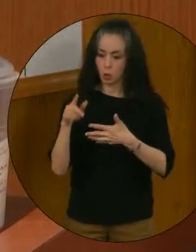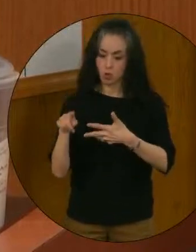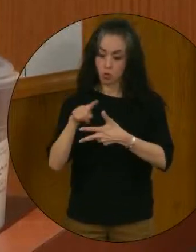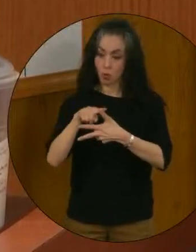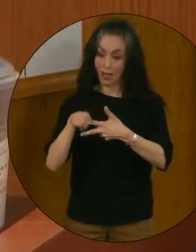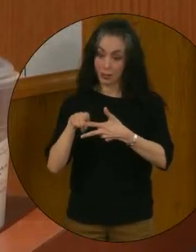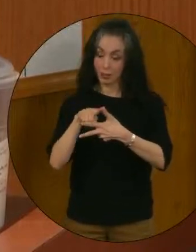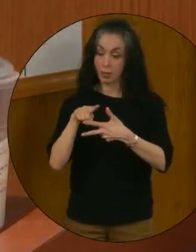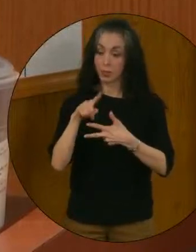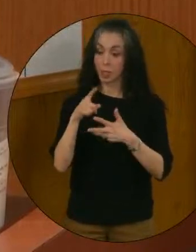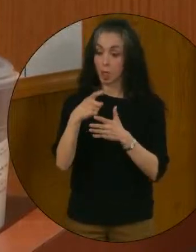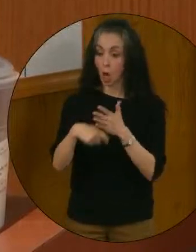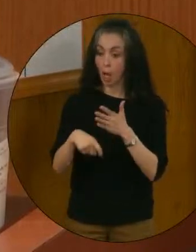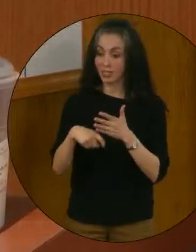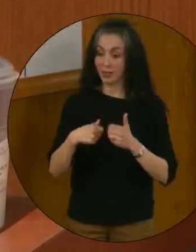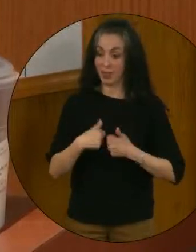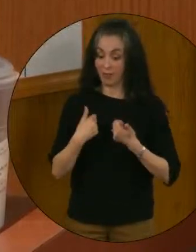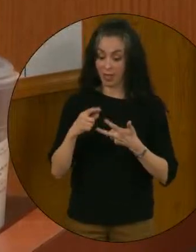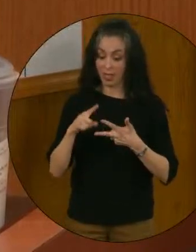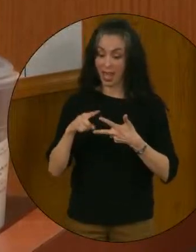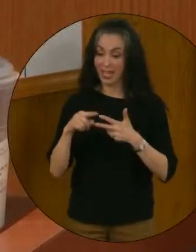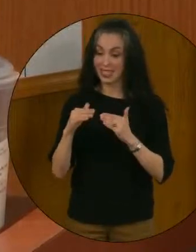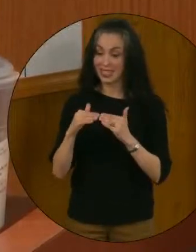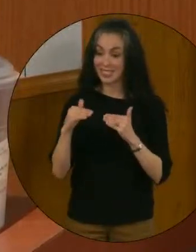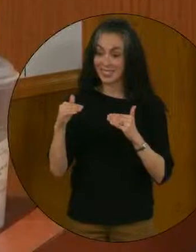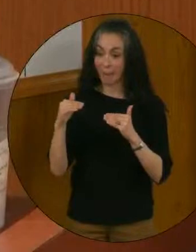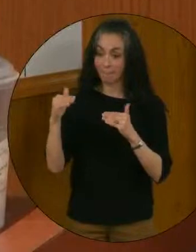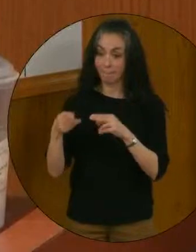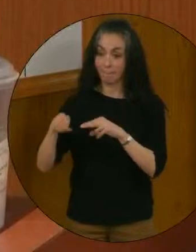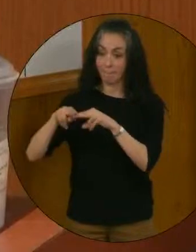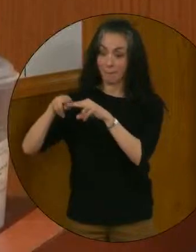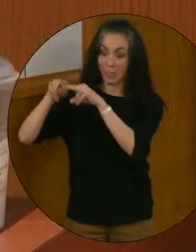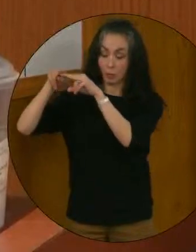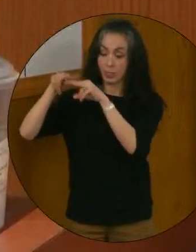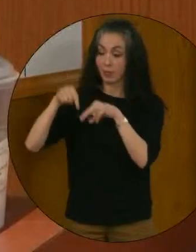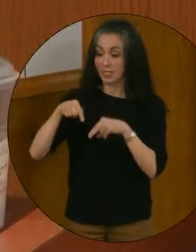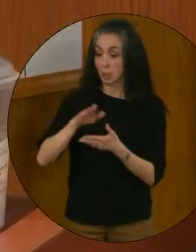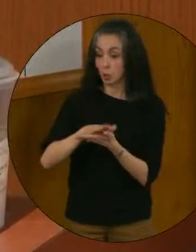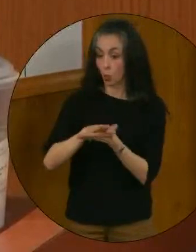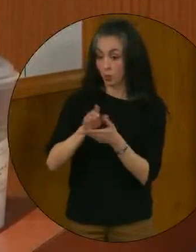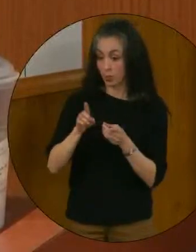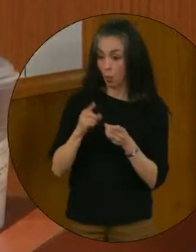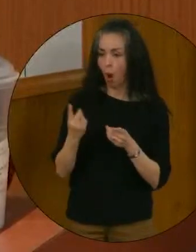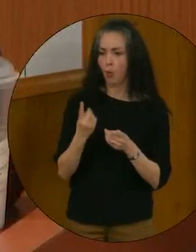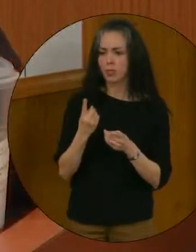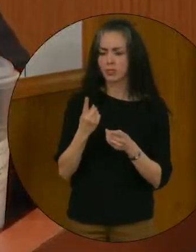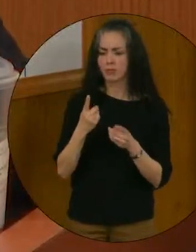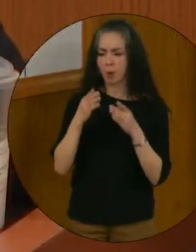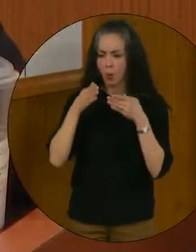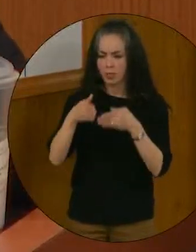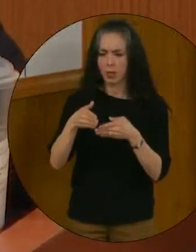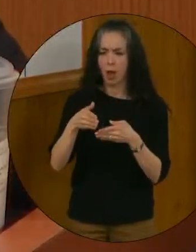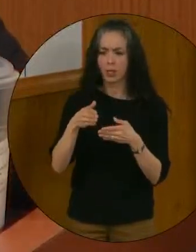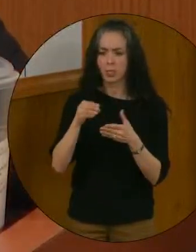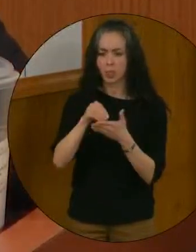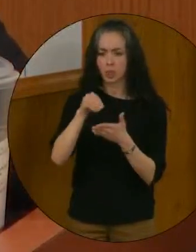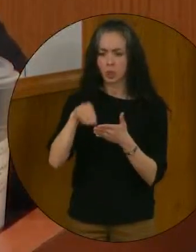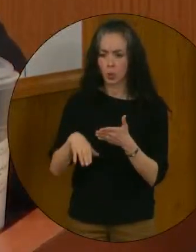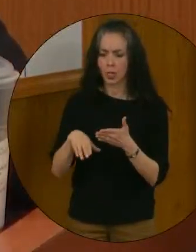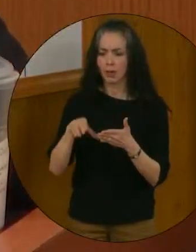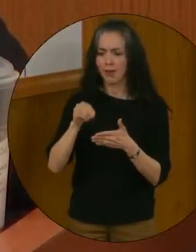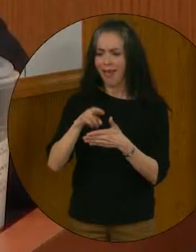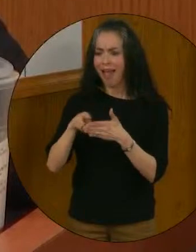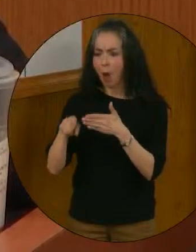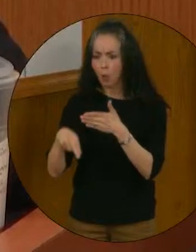cost of living and personal step increases. This is a school district, and we're always focused on student outcomes. And down at